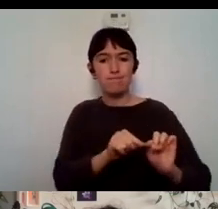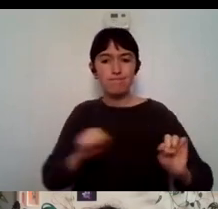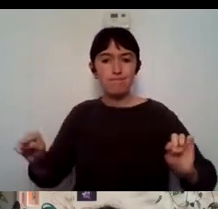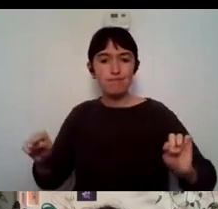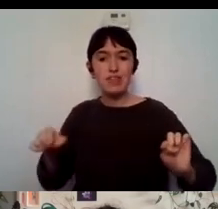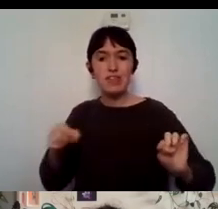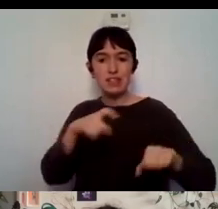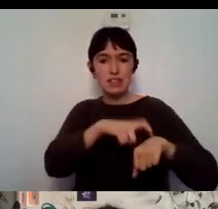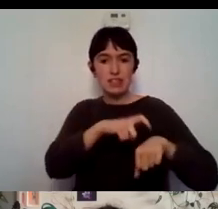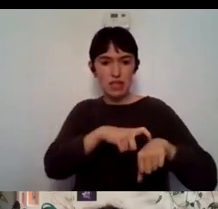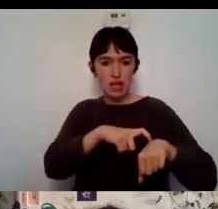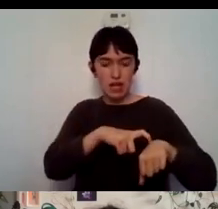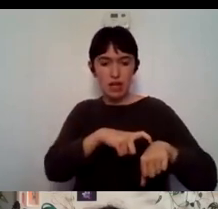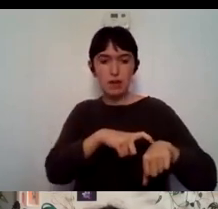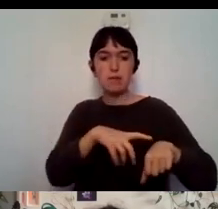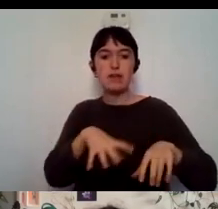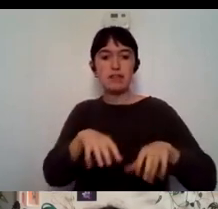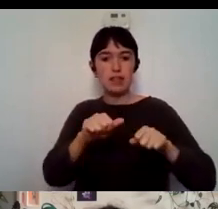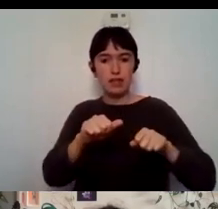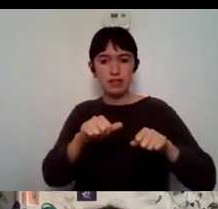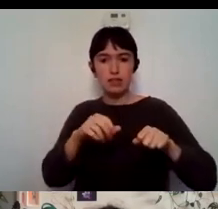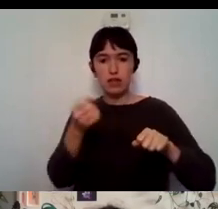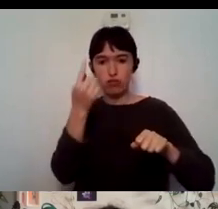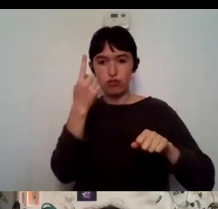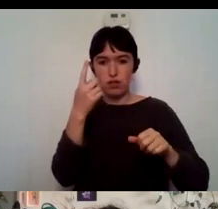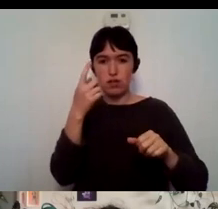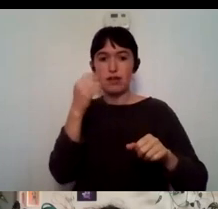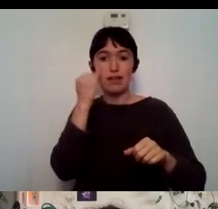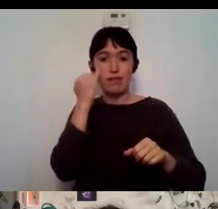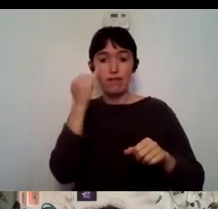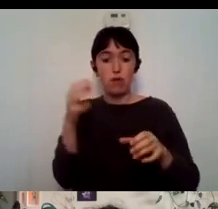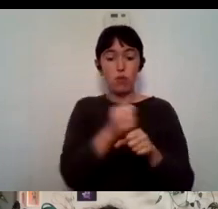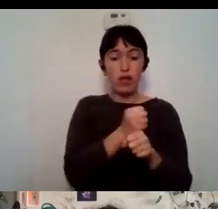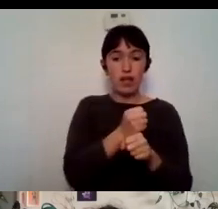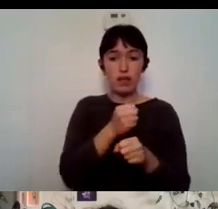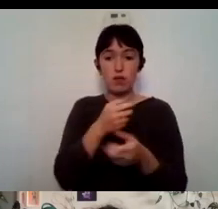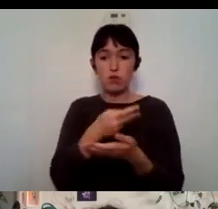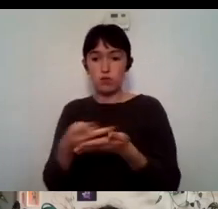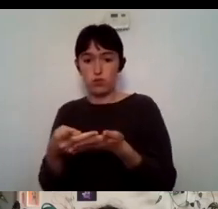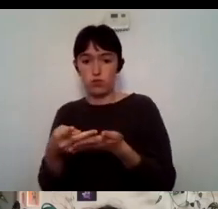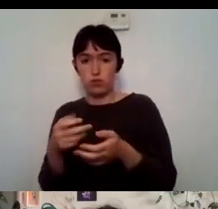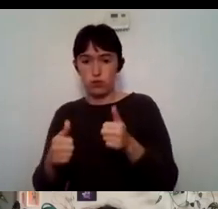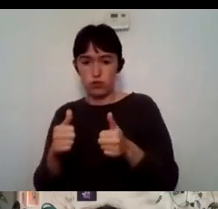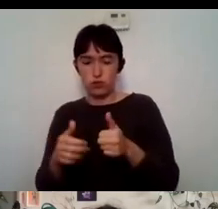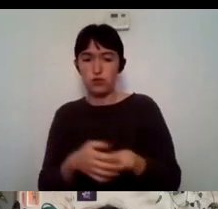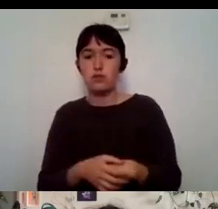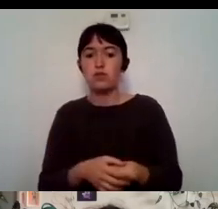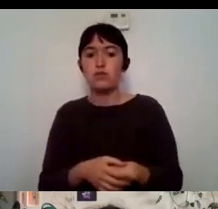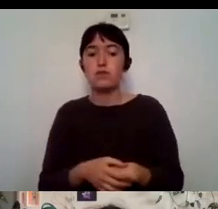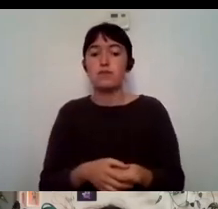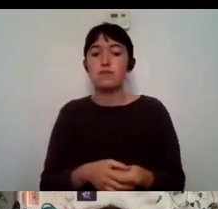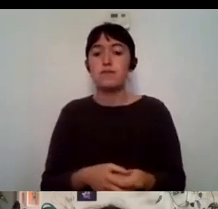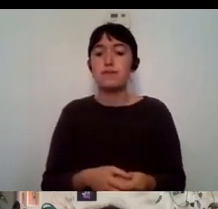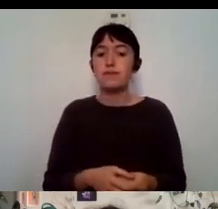takes to register whether you've won or whether you've lost. So the win or the loss takes place, starts around